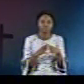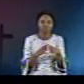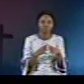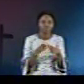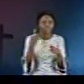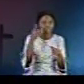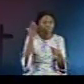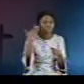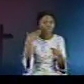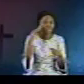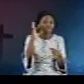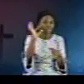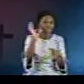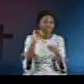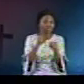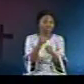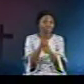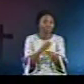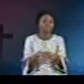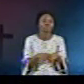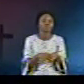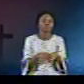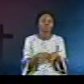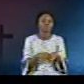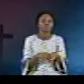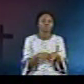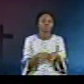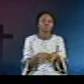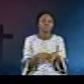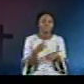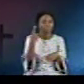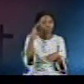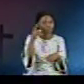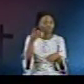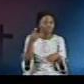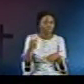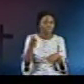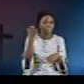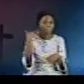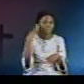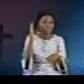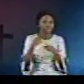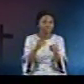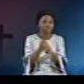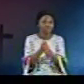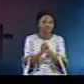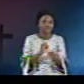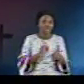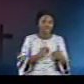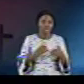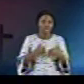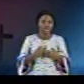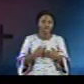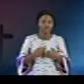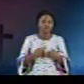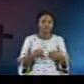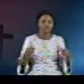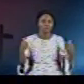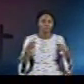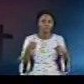9 years, my name is Sample Alfred. For the past 9 years, I've been having excruciating pain in my